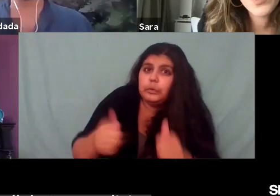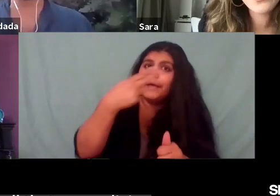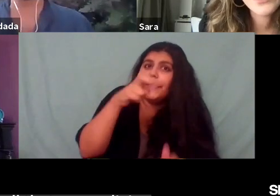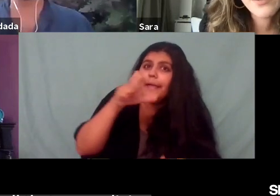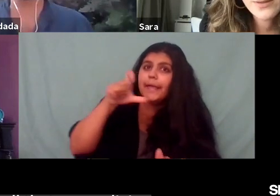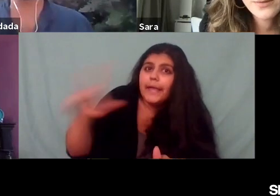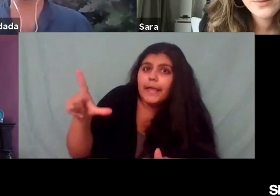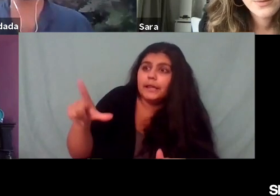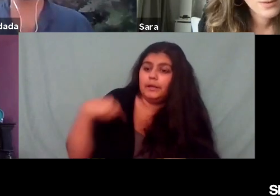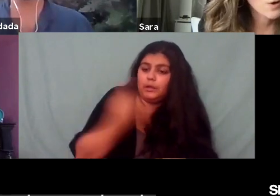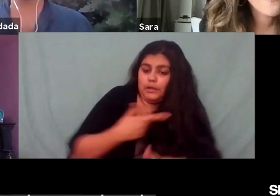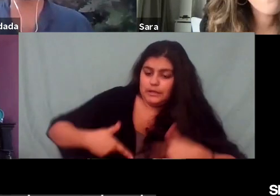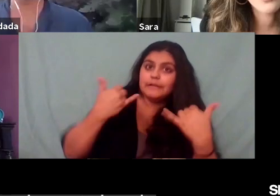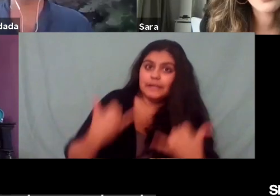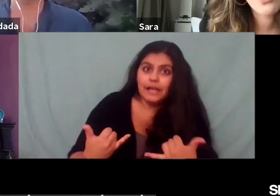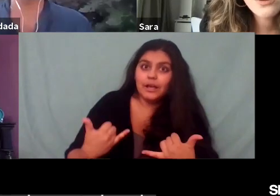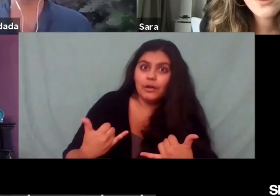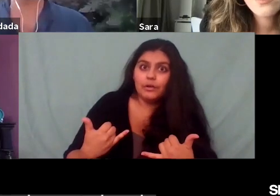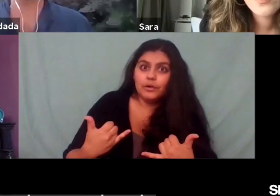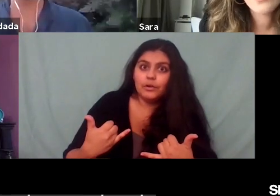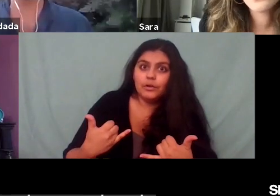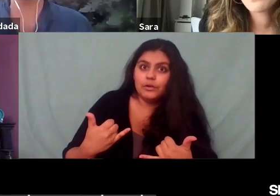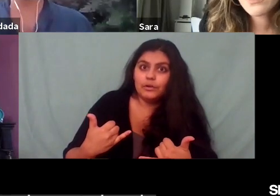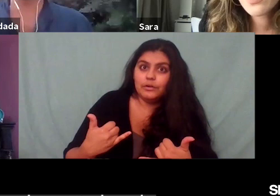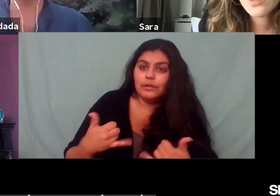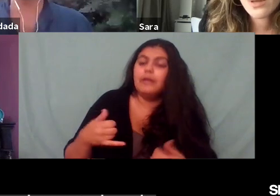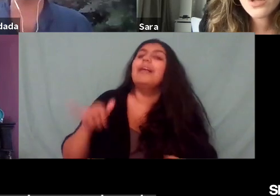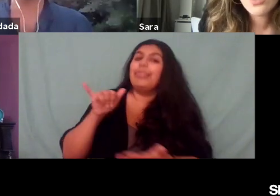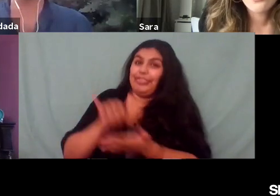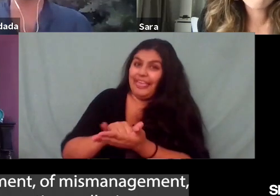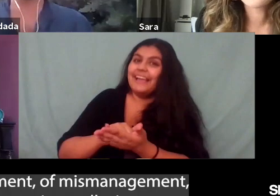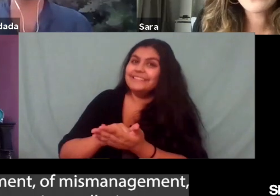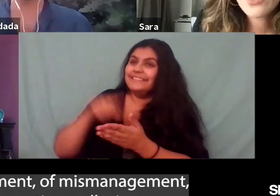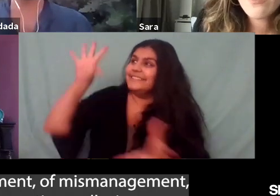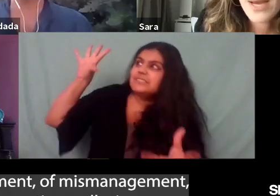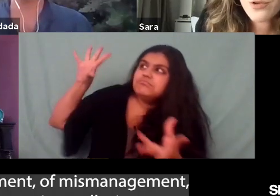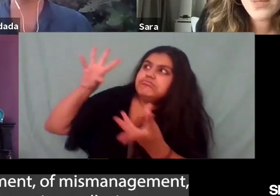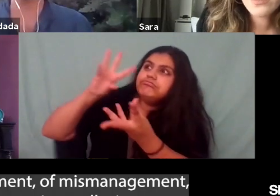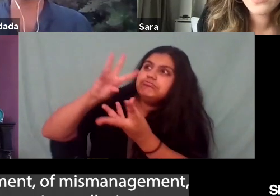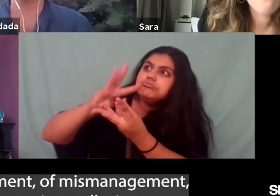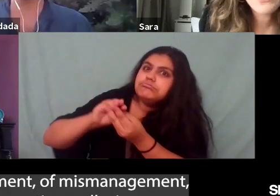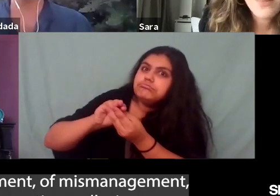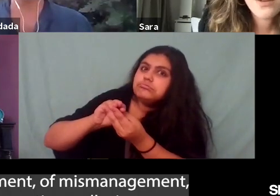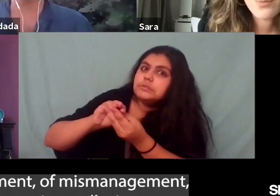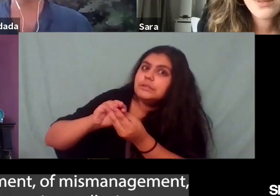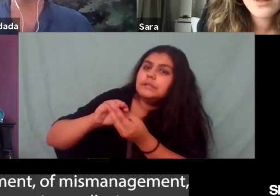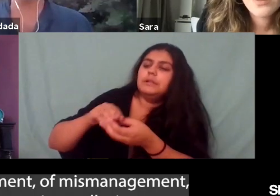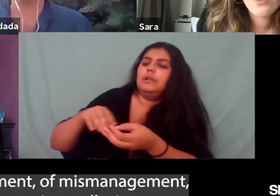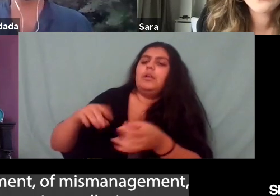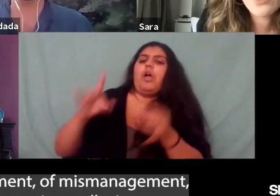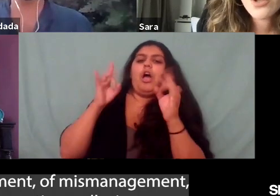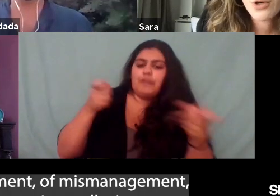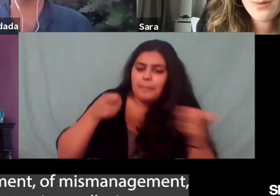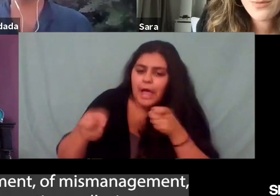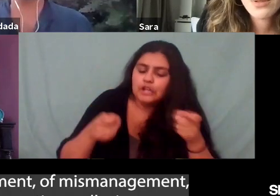that we are living, are the foretold and expected results of years of management, of mismanagement,